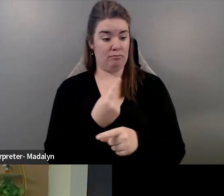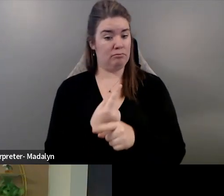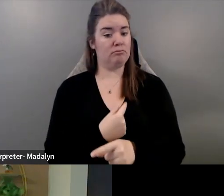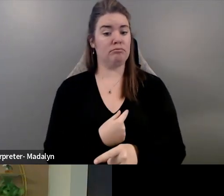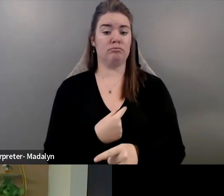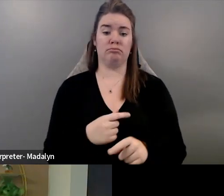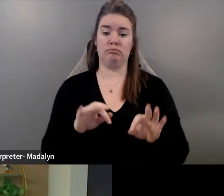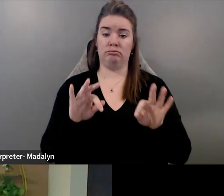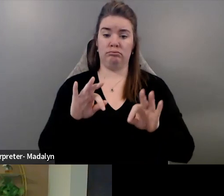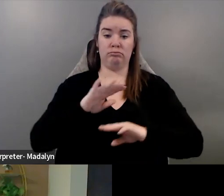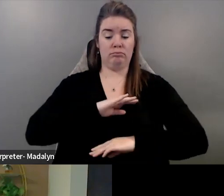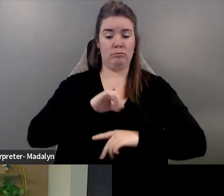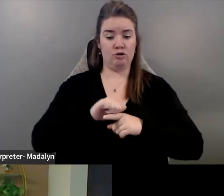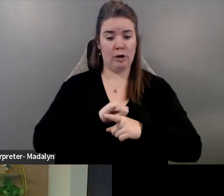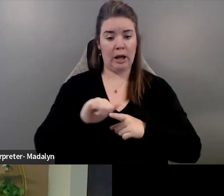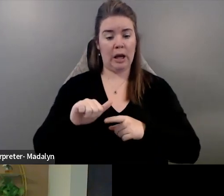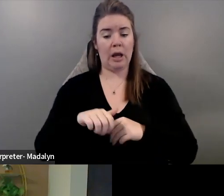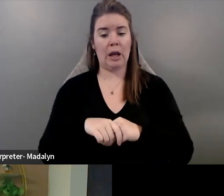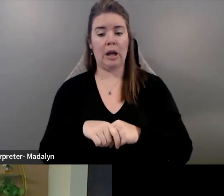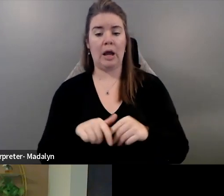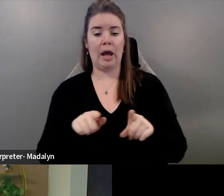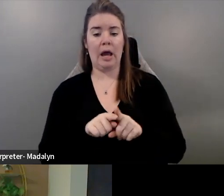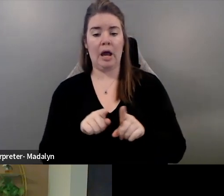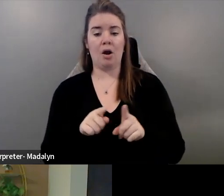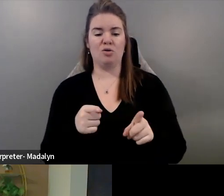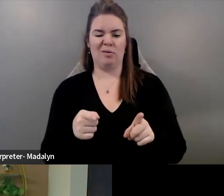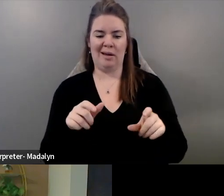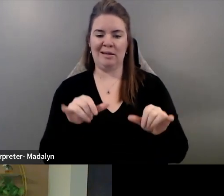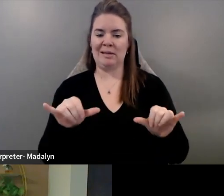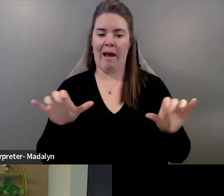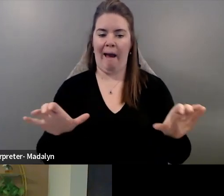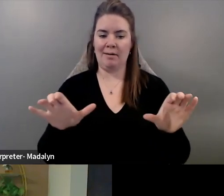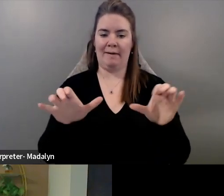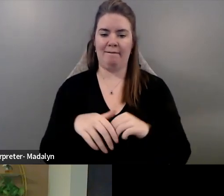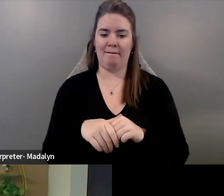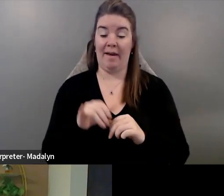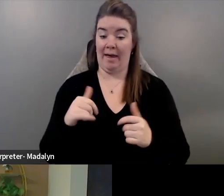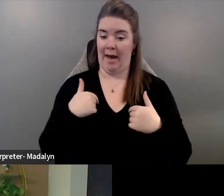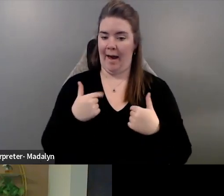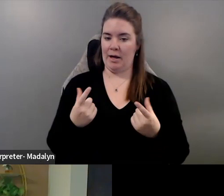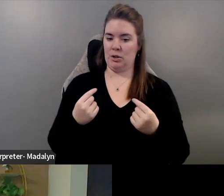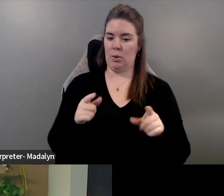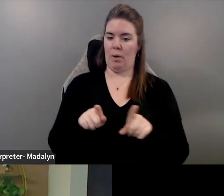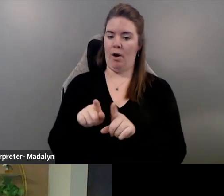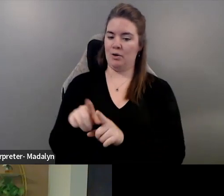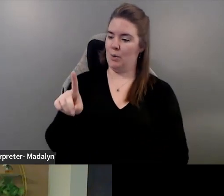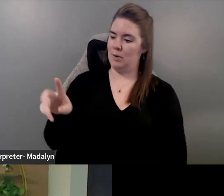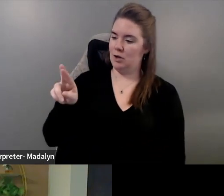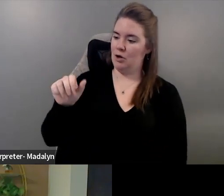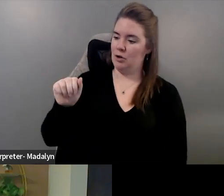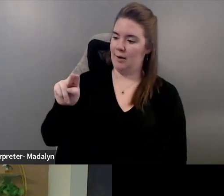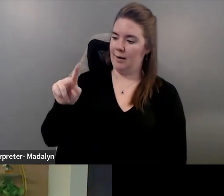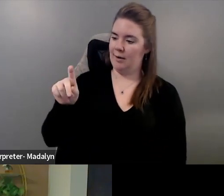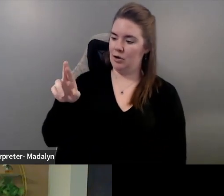and keeping the folks active. And that's a big part of what I do. It's a big part of what Dr. Anderson does. I mean, there's a lot of other